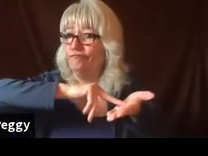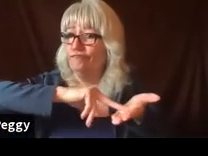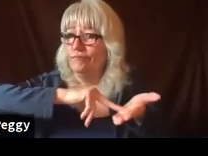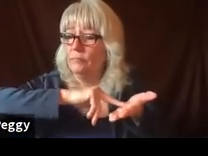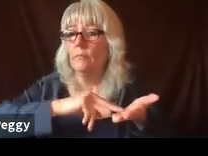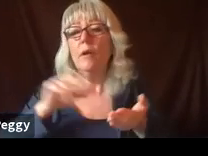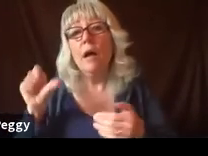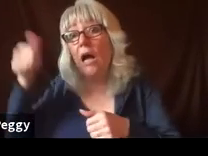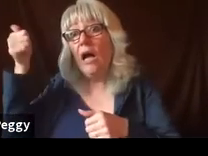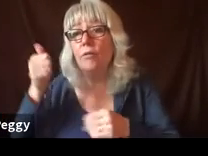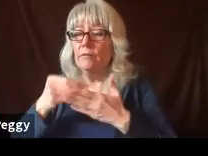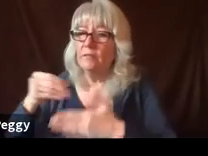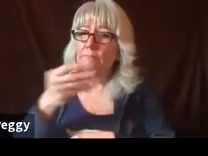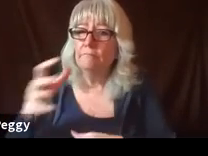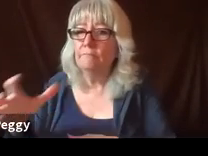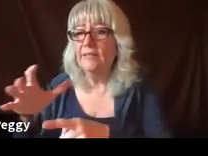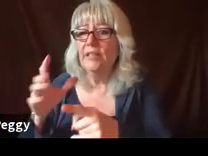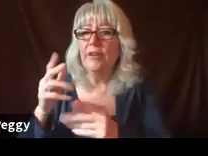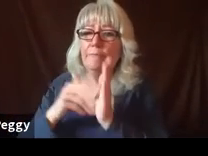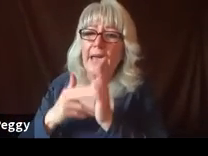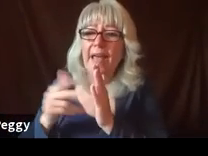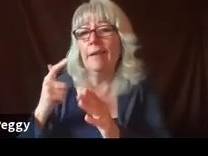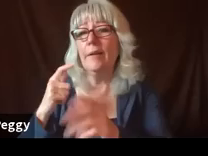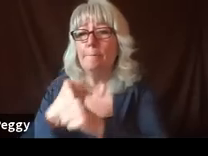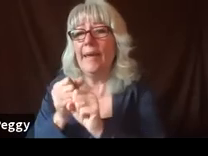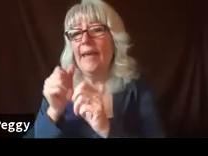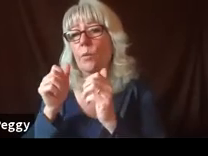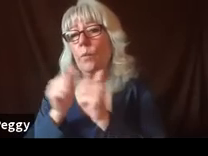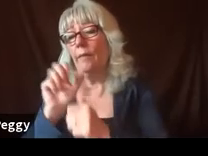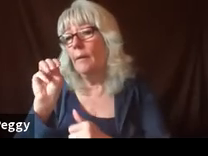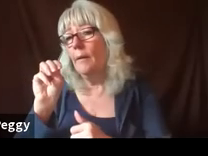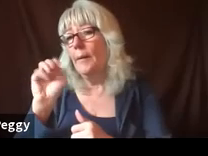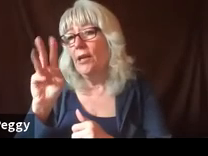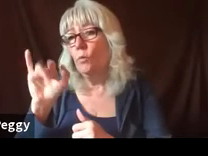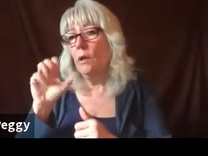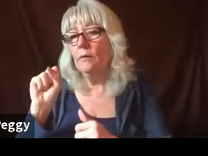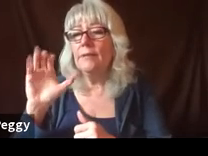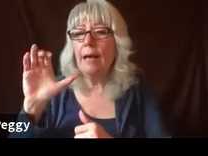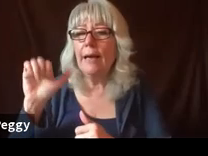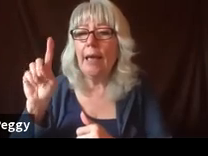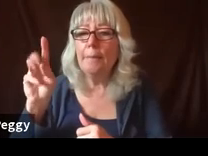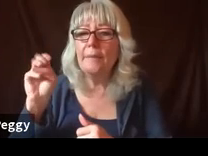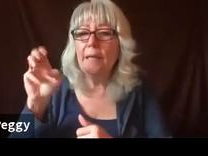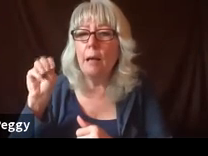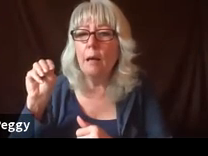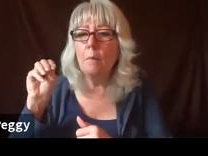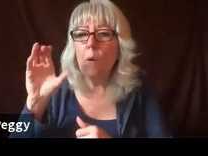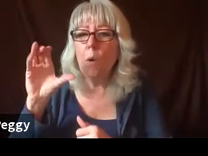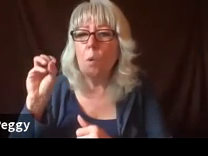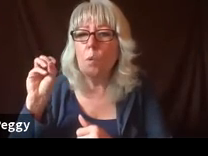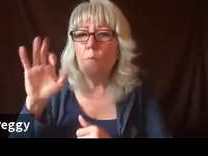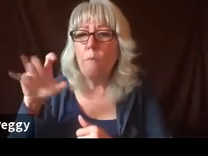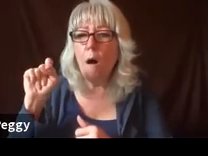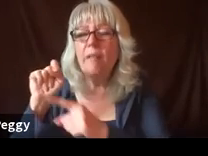good paints that are made with true minerals like cobalt and cadmium, I wouldn't connect with the skin at all. But you're using